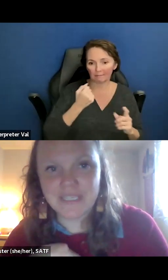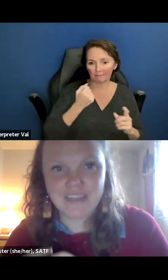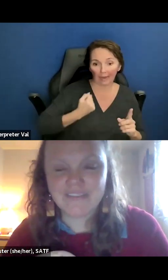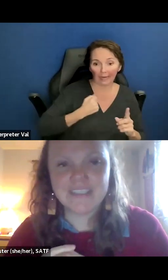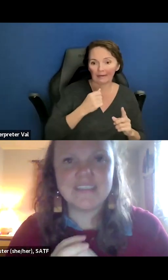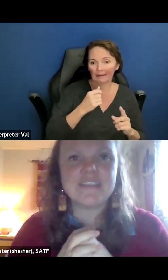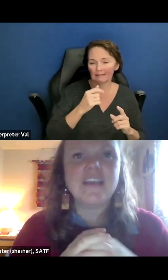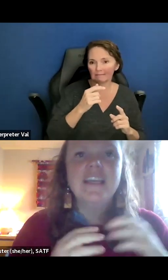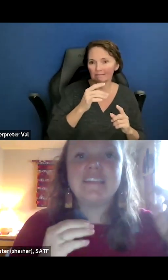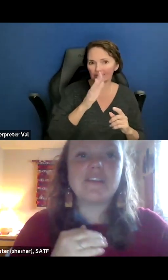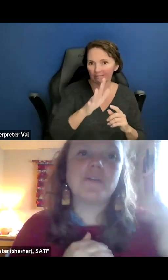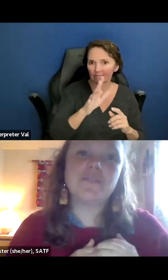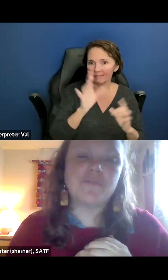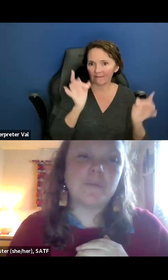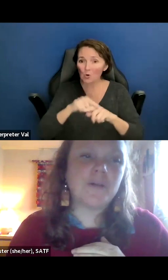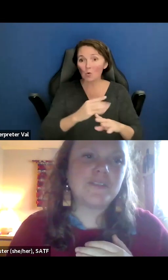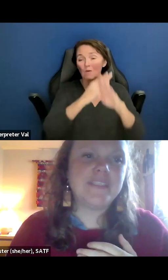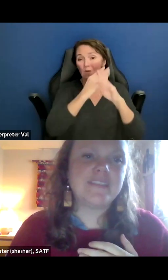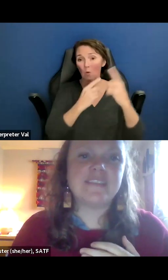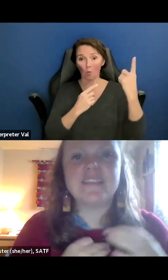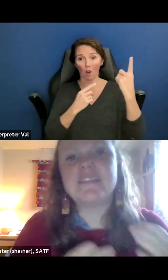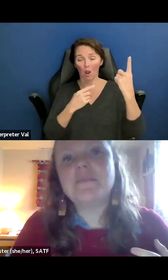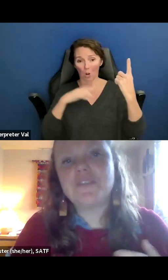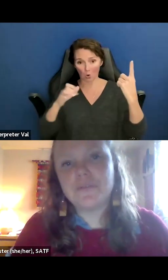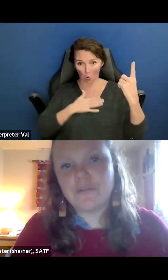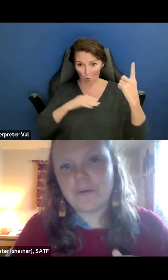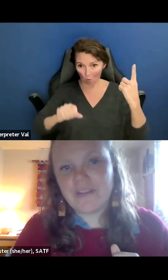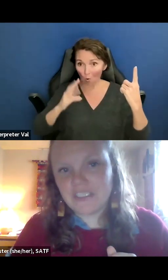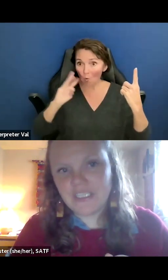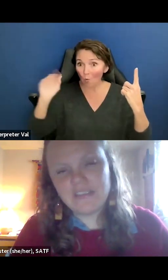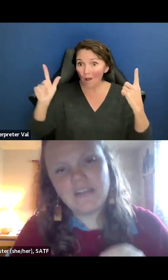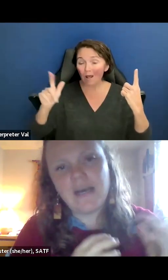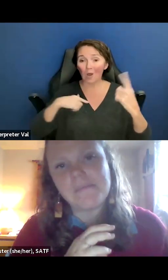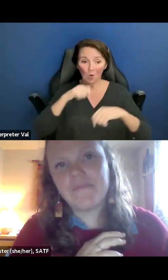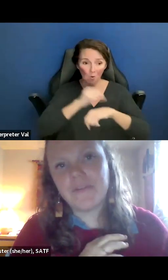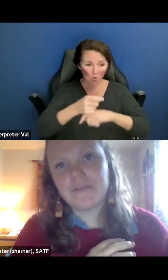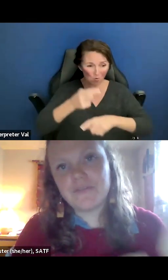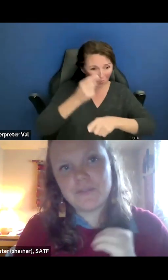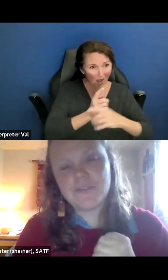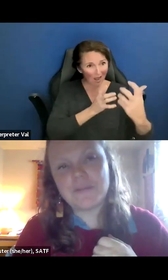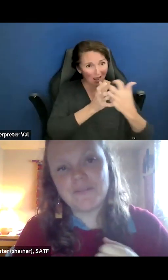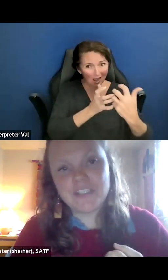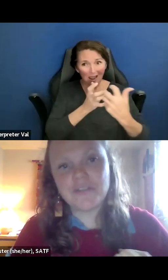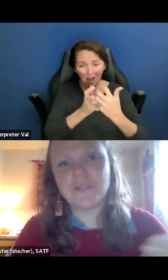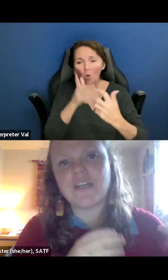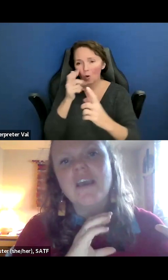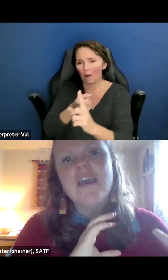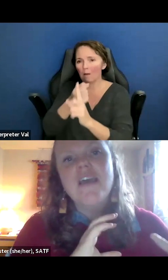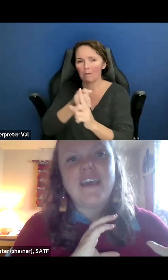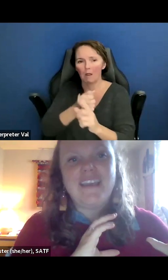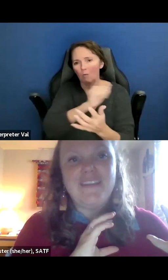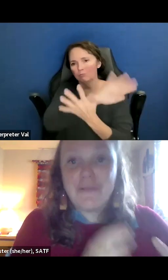experiences with gang violence. It's going to inform all those pieces. And the same is true for prevention. for those folks doing prevention